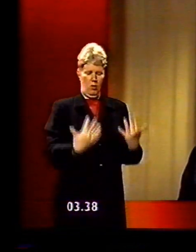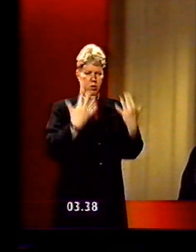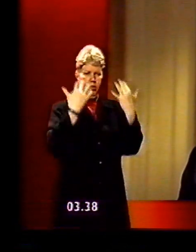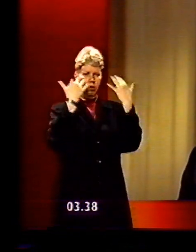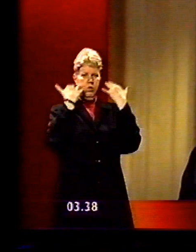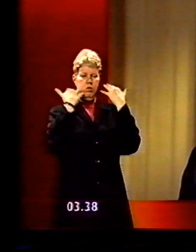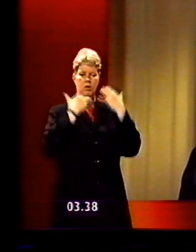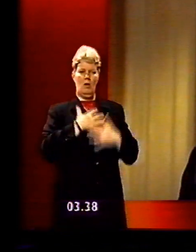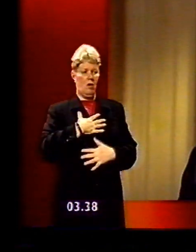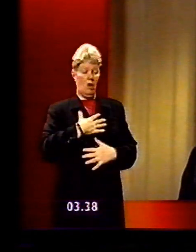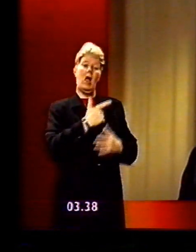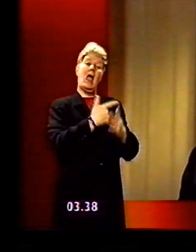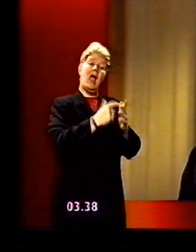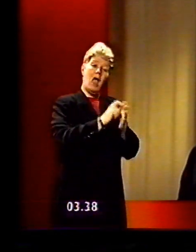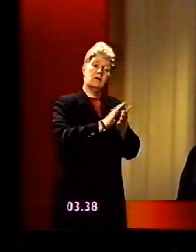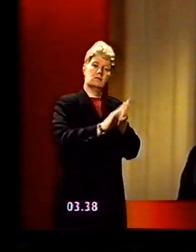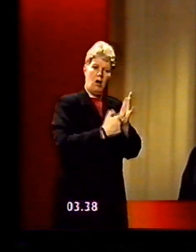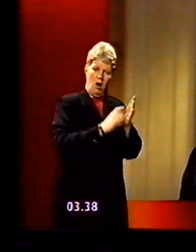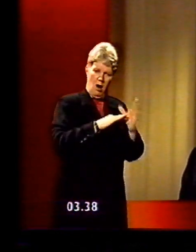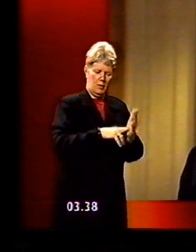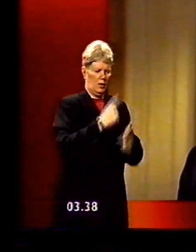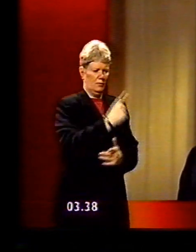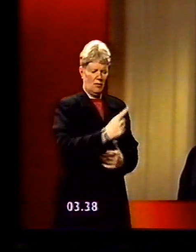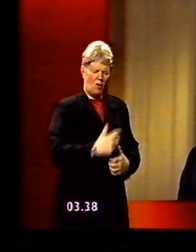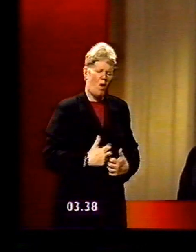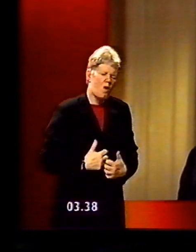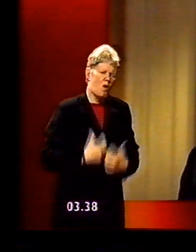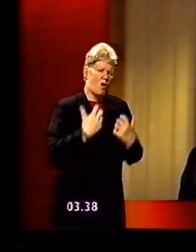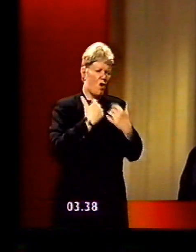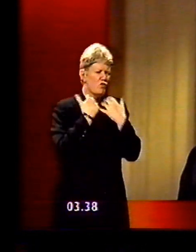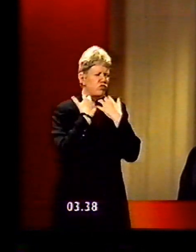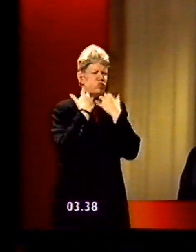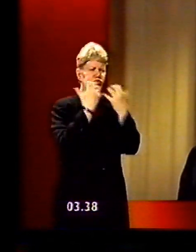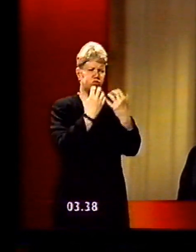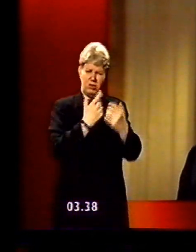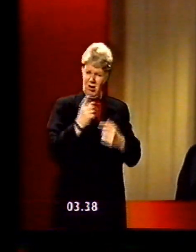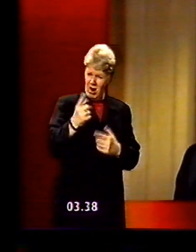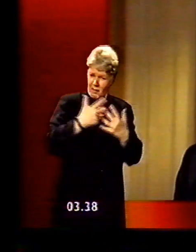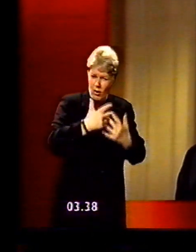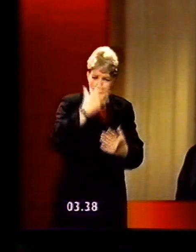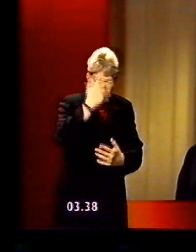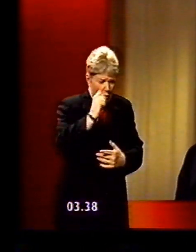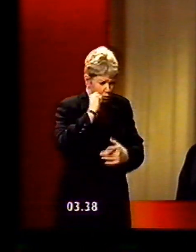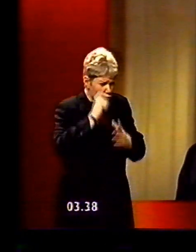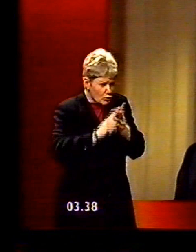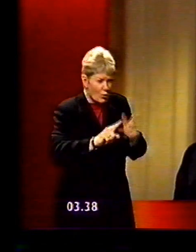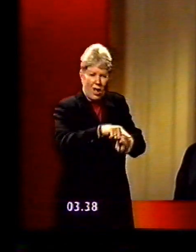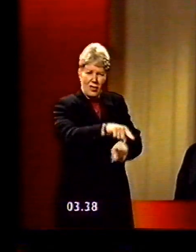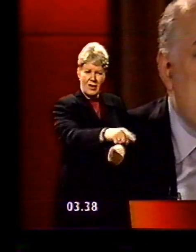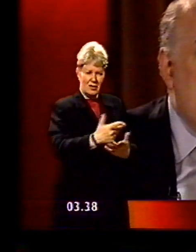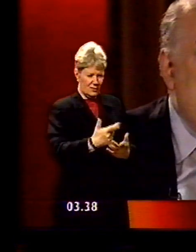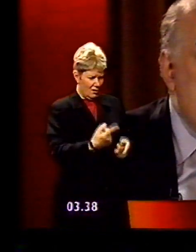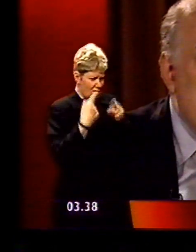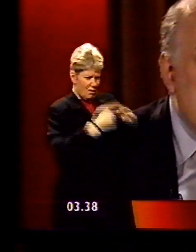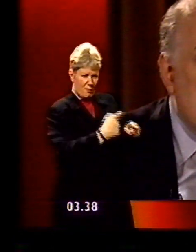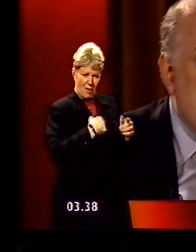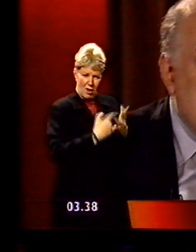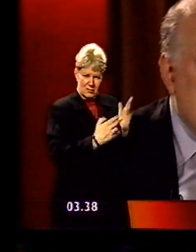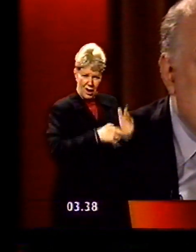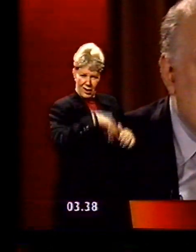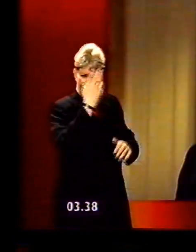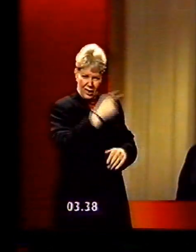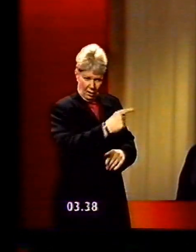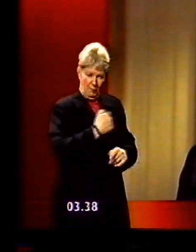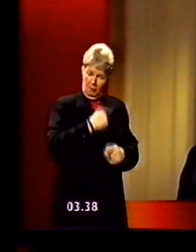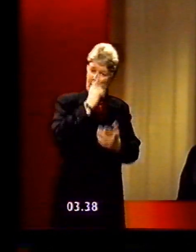And Ed Horman was so outraged that his government would do this to his son. Having first believed in them.